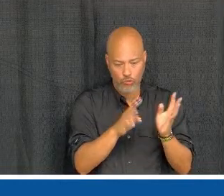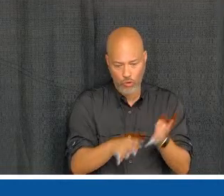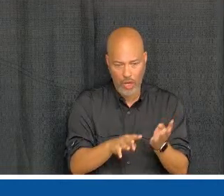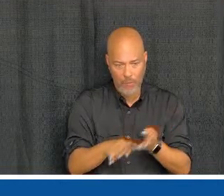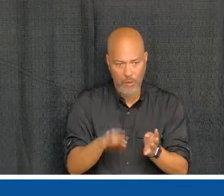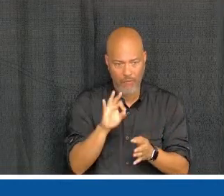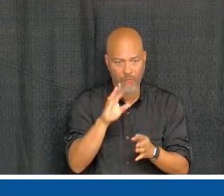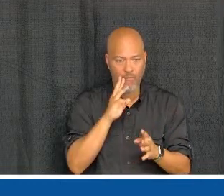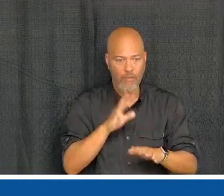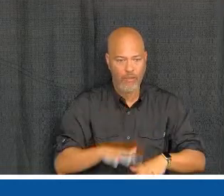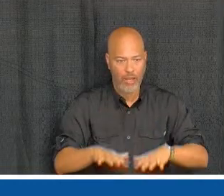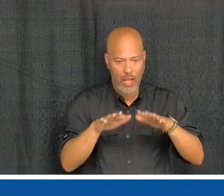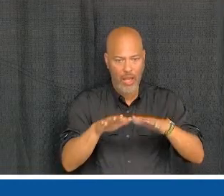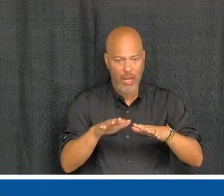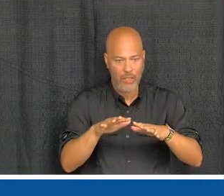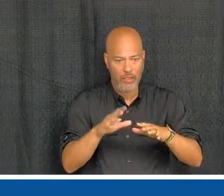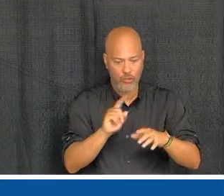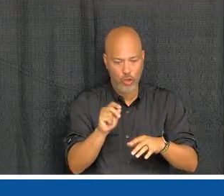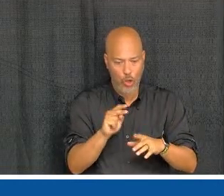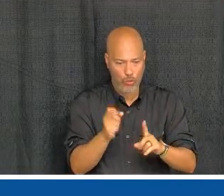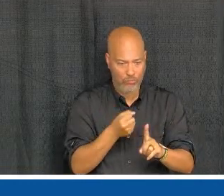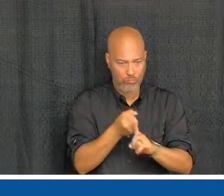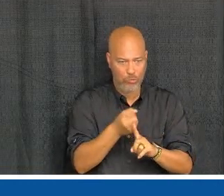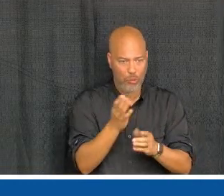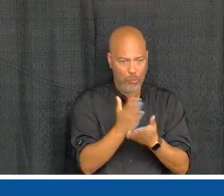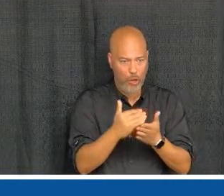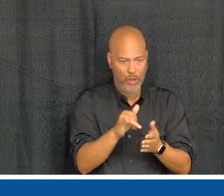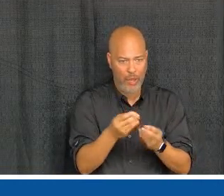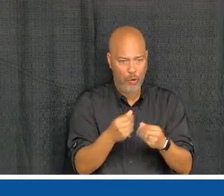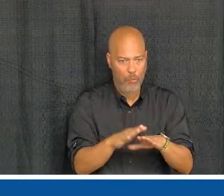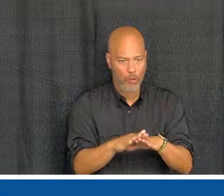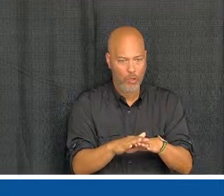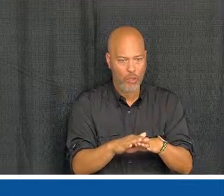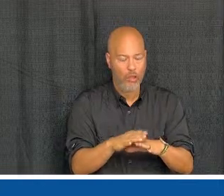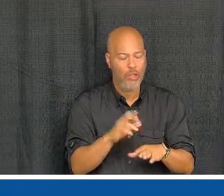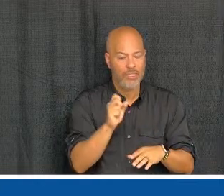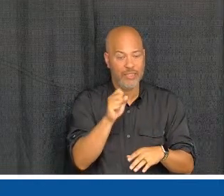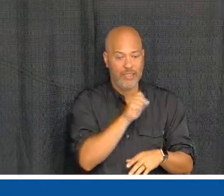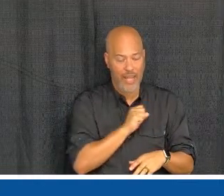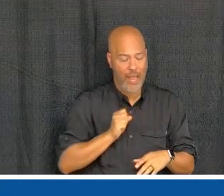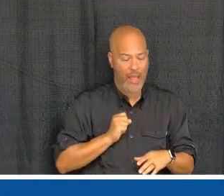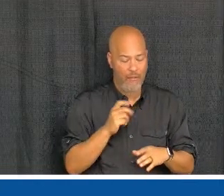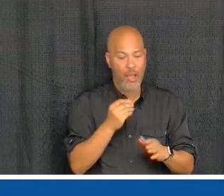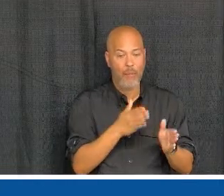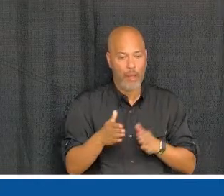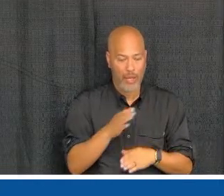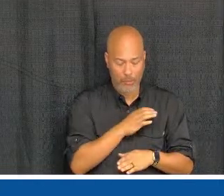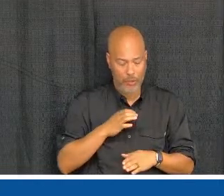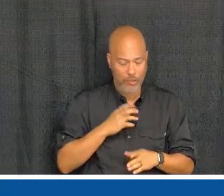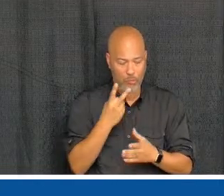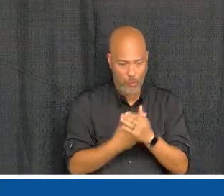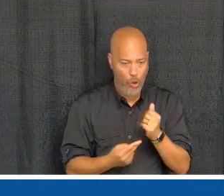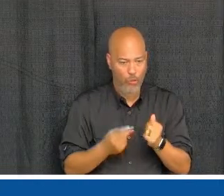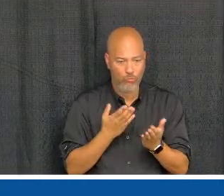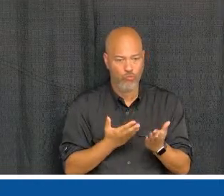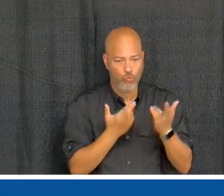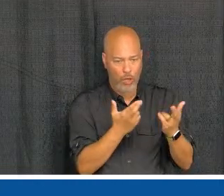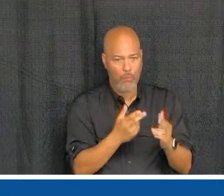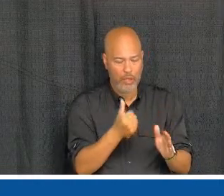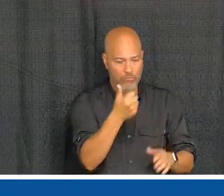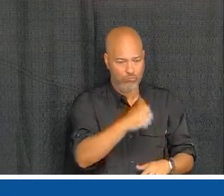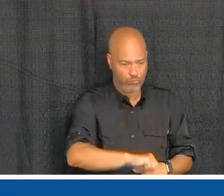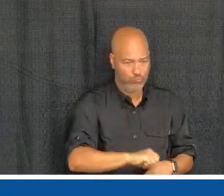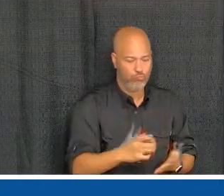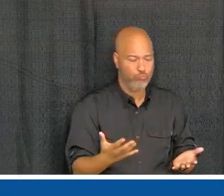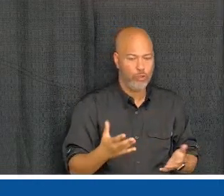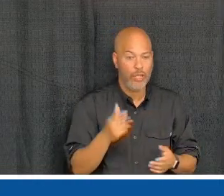flood zone impacts a portion of the property. The staff recommends disapproval, and the planning commission also recommends disapproval. Any